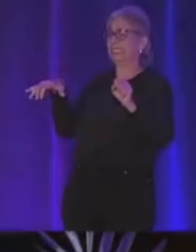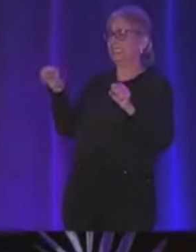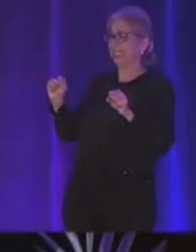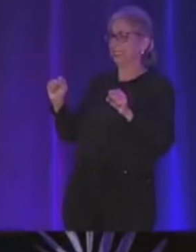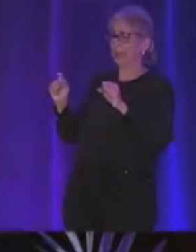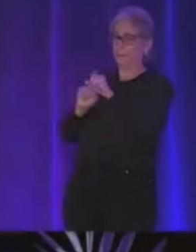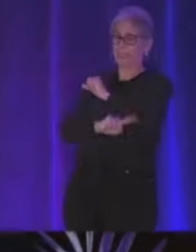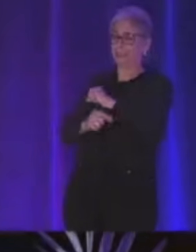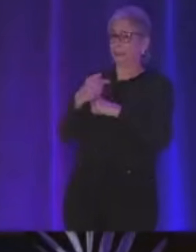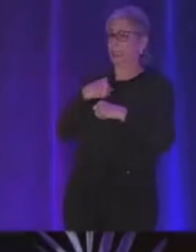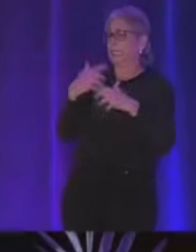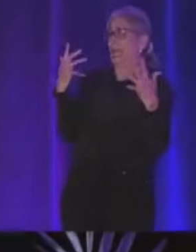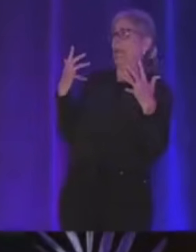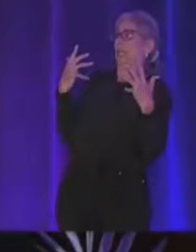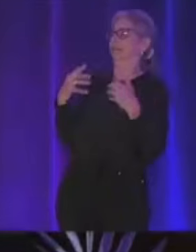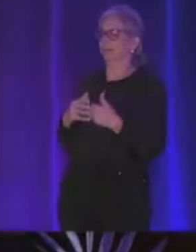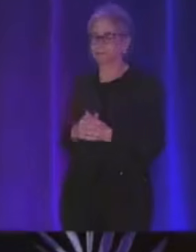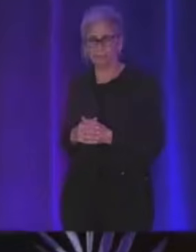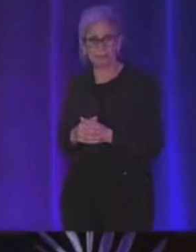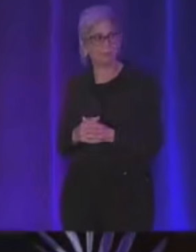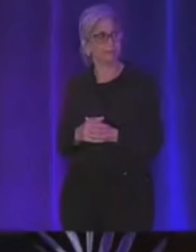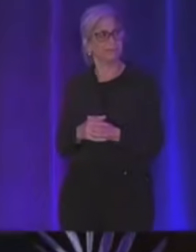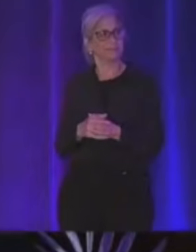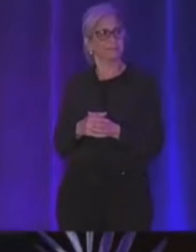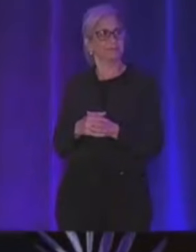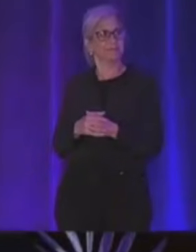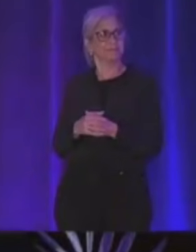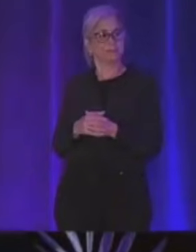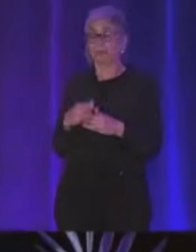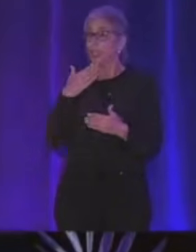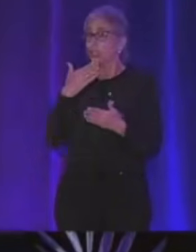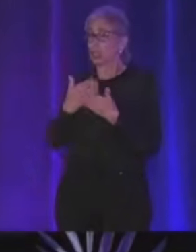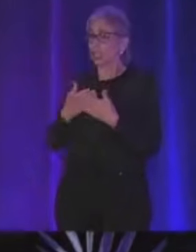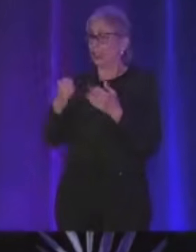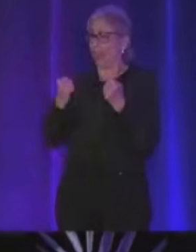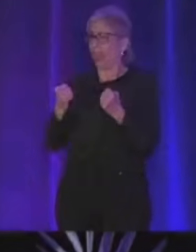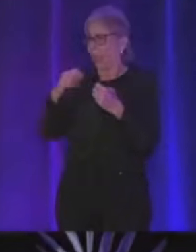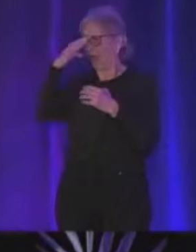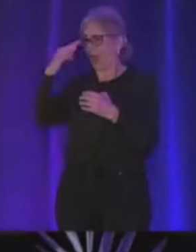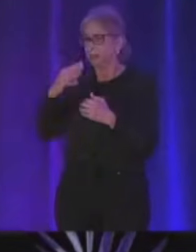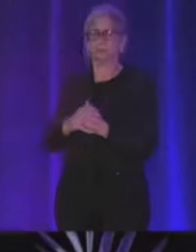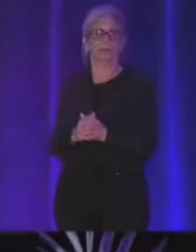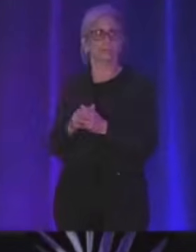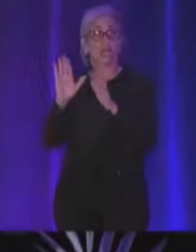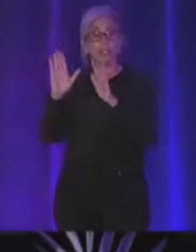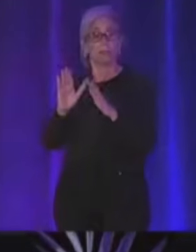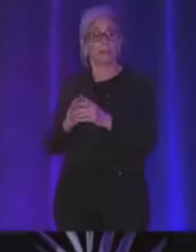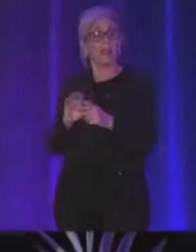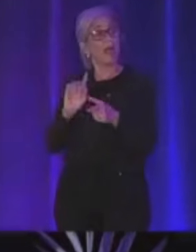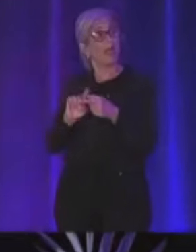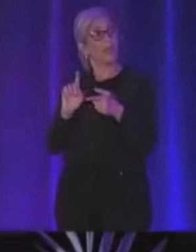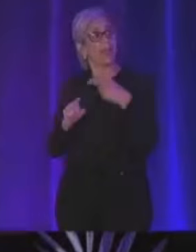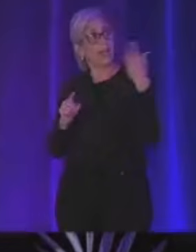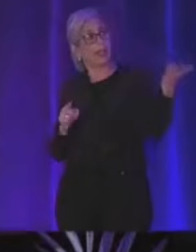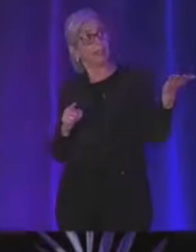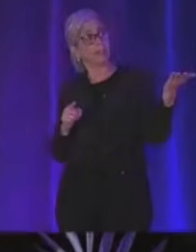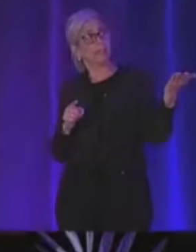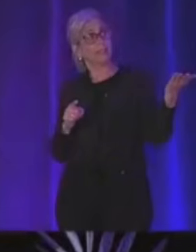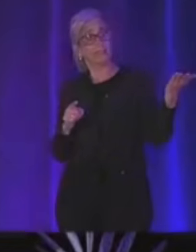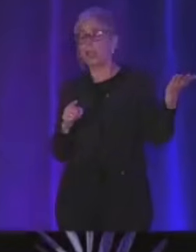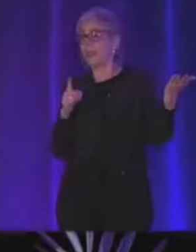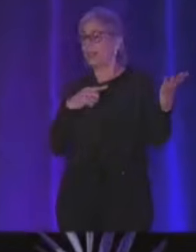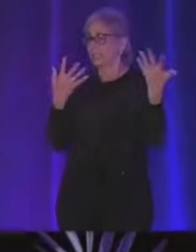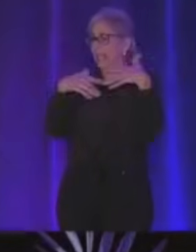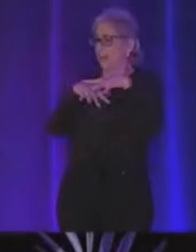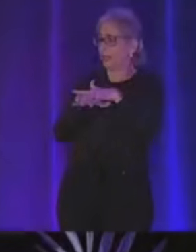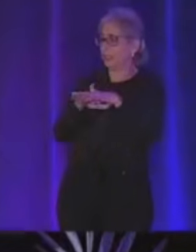punish me. Good. Awesome. And then this is, we can gloss over this. This is the